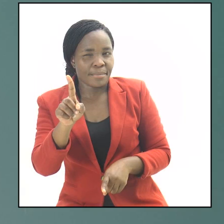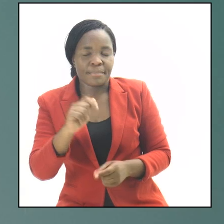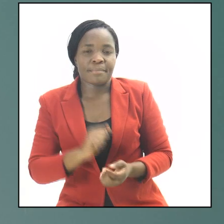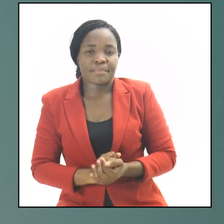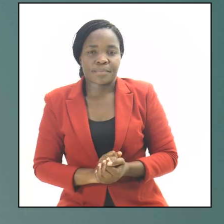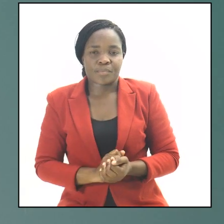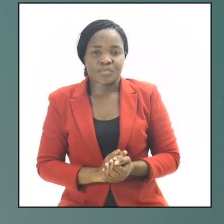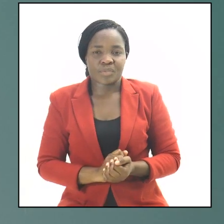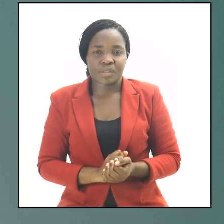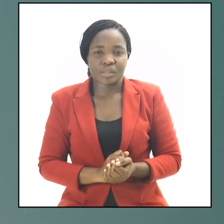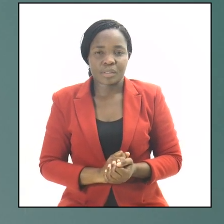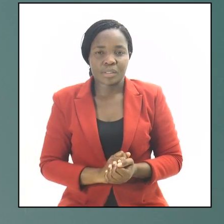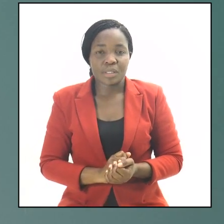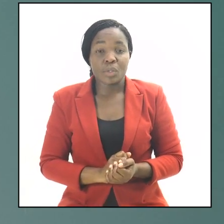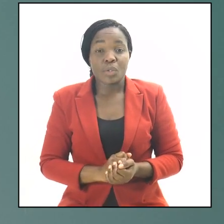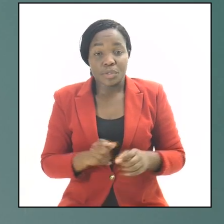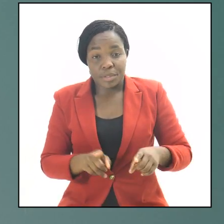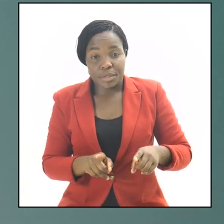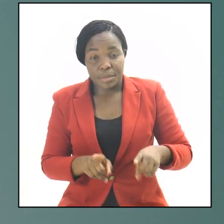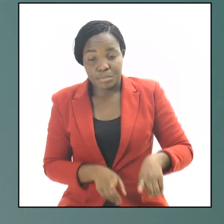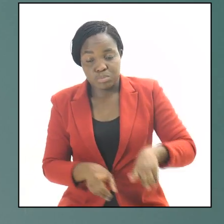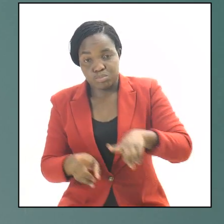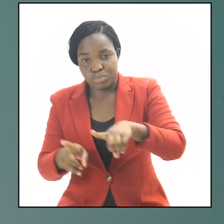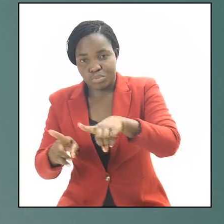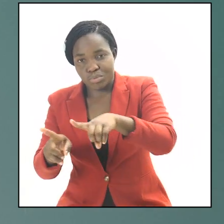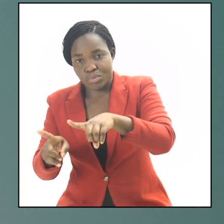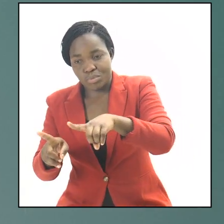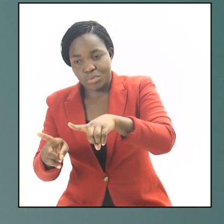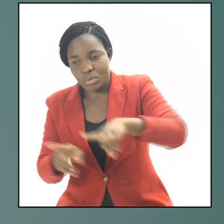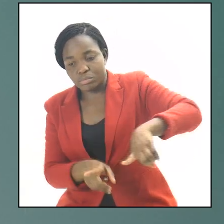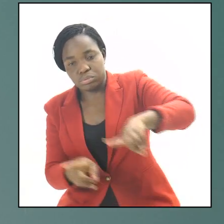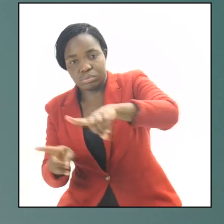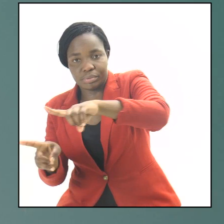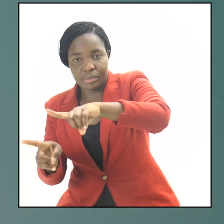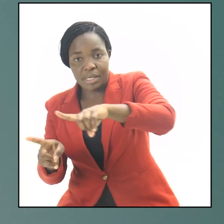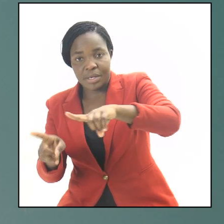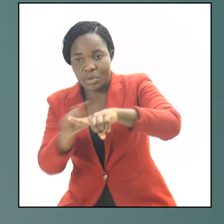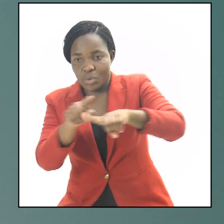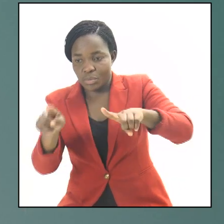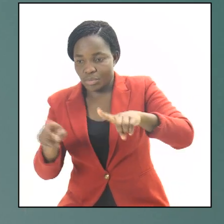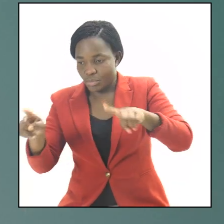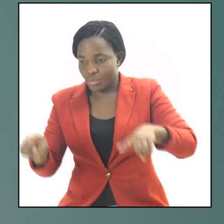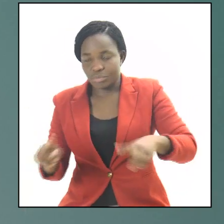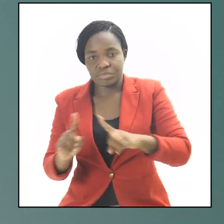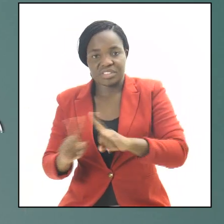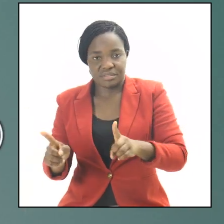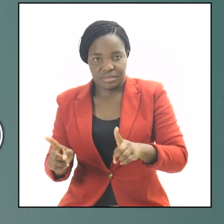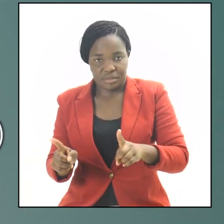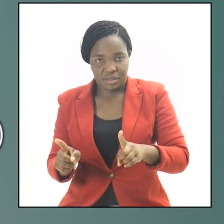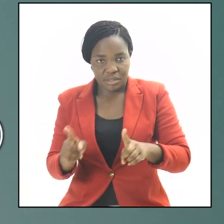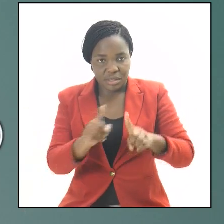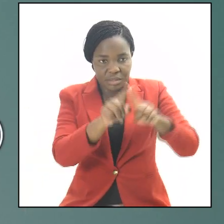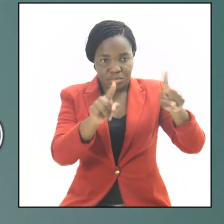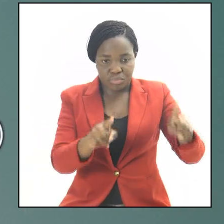the parallelogram has a diagonal line that has a different length from the breadth of the rectangle.